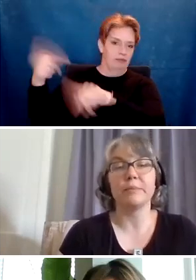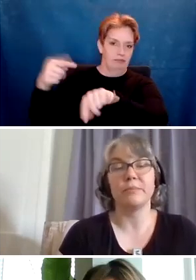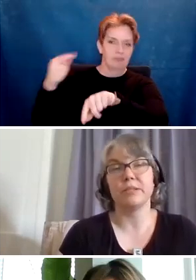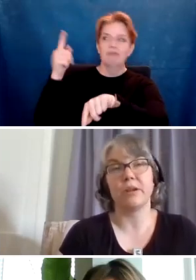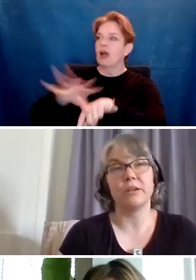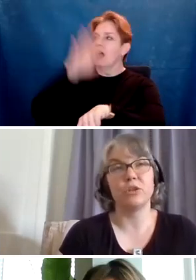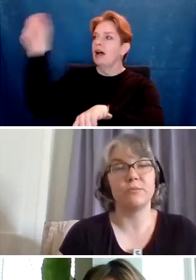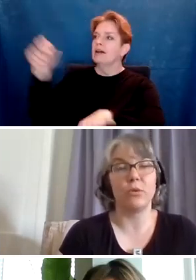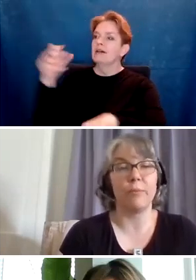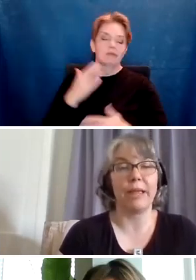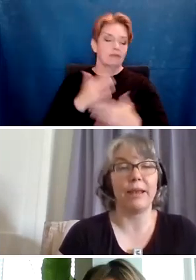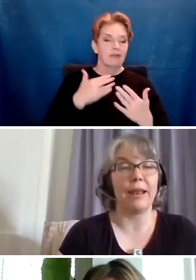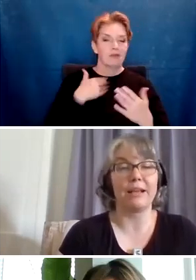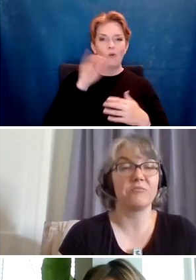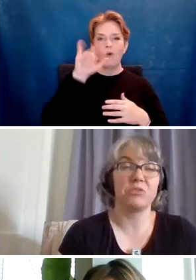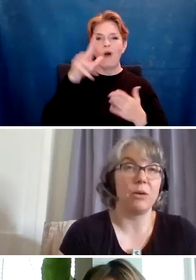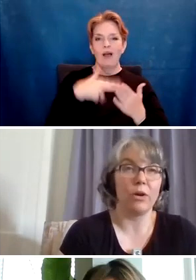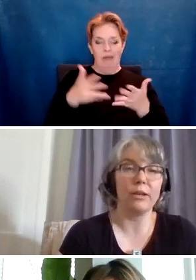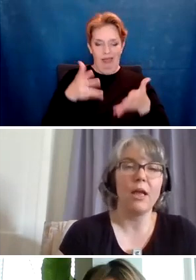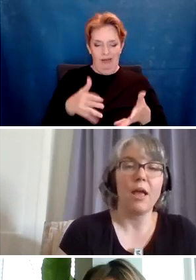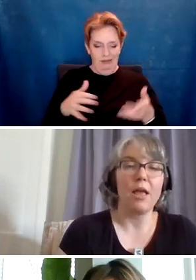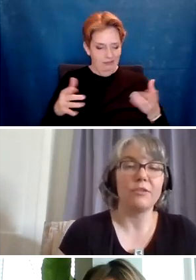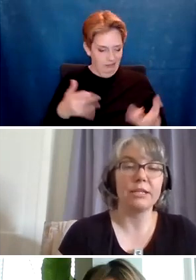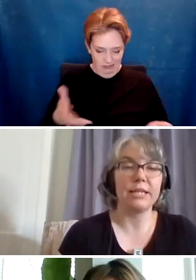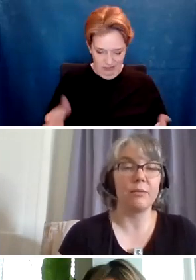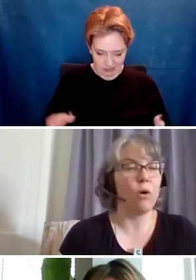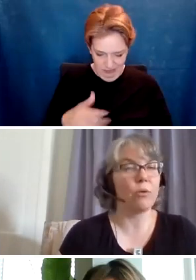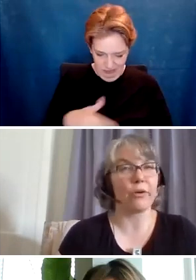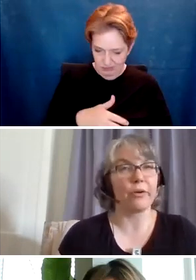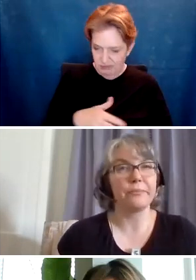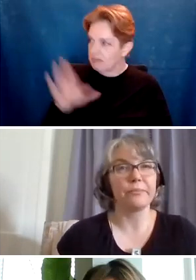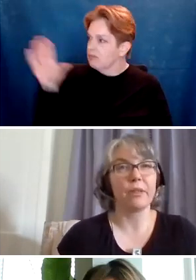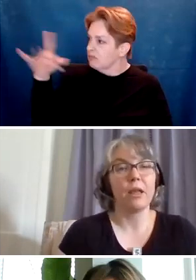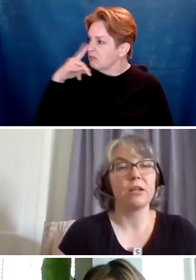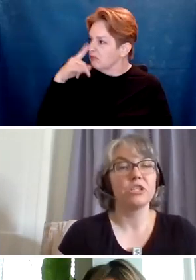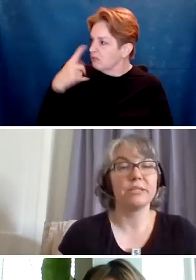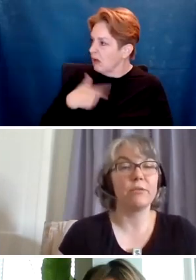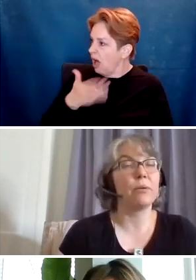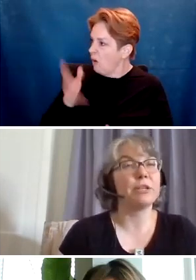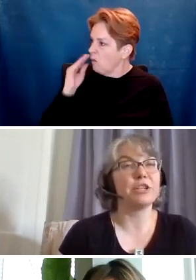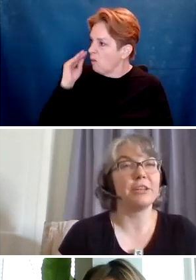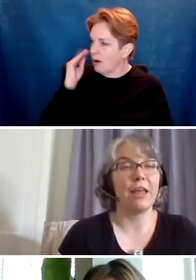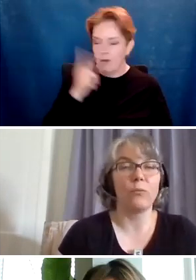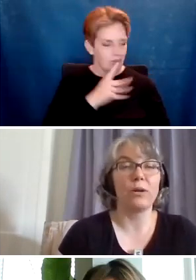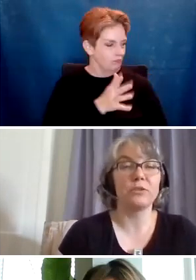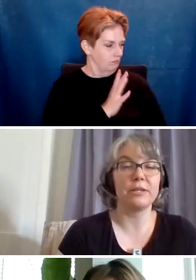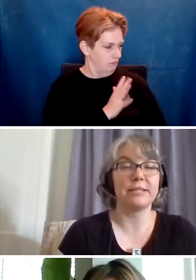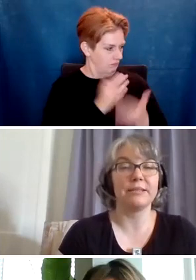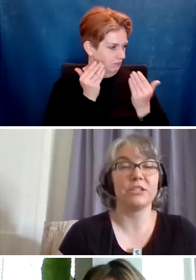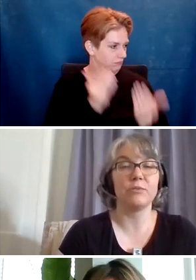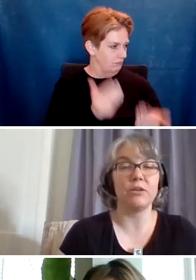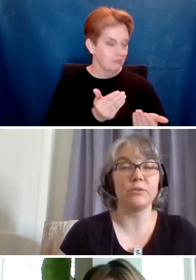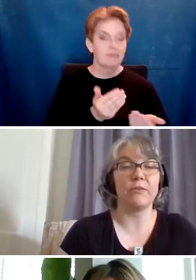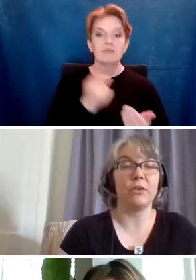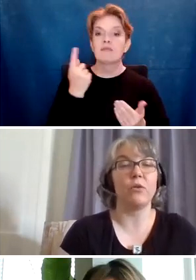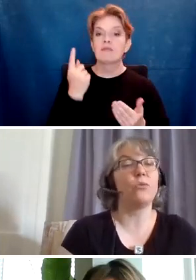picked up some discarded tubes of oil paint and asked someone if she could take them home with her. She was given permission, and one story says